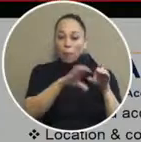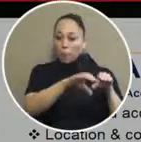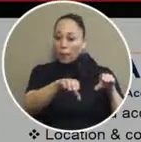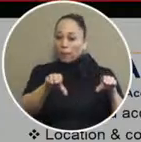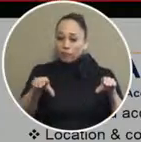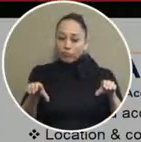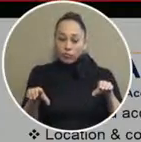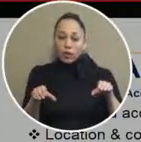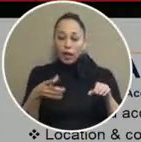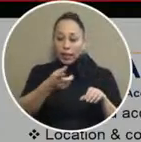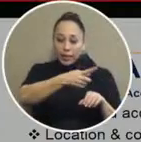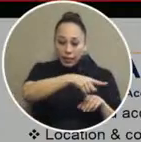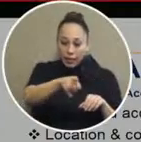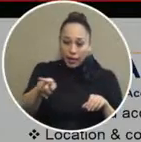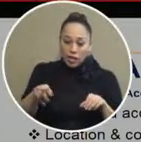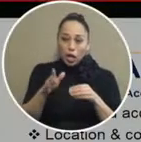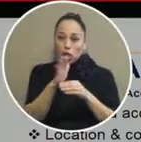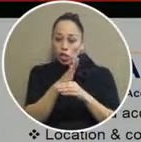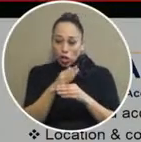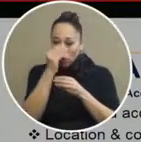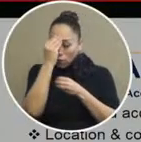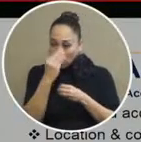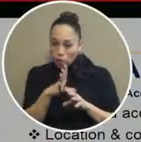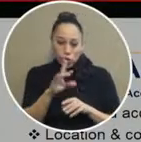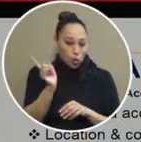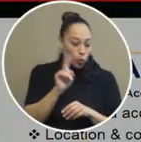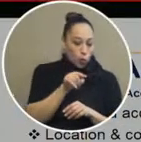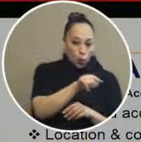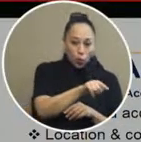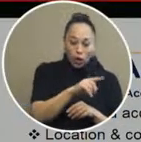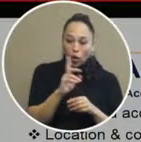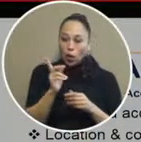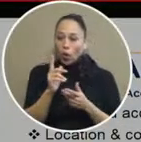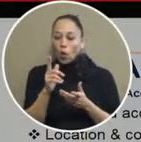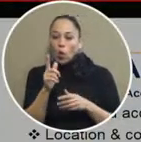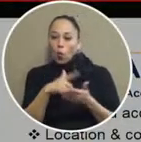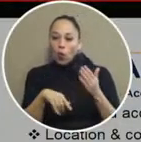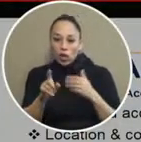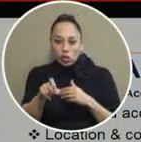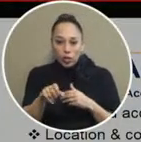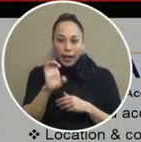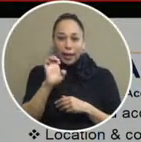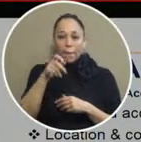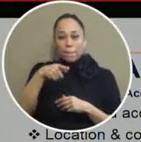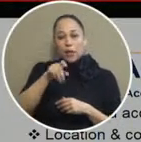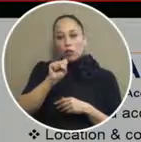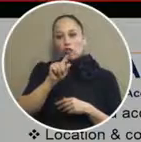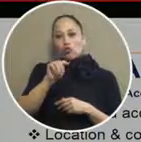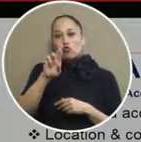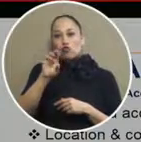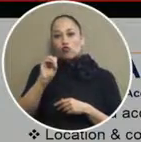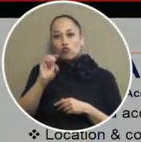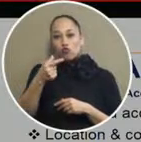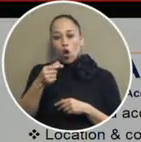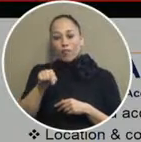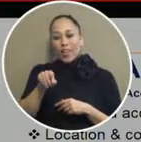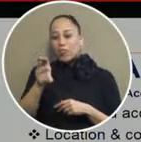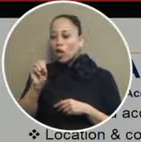are sharing information about where location and coverage exists on epstrong.com. So again, we're trying